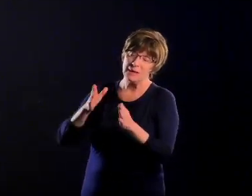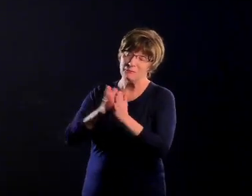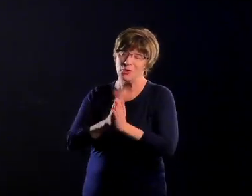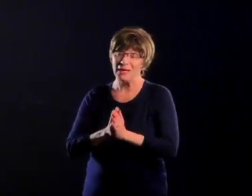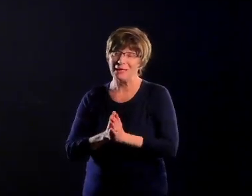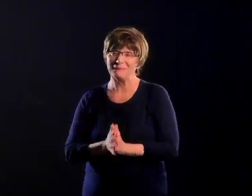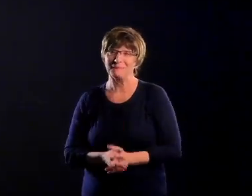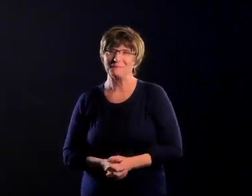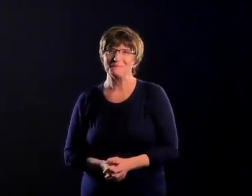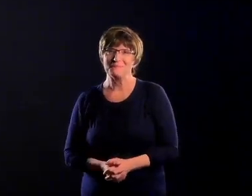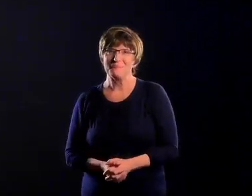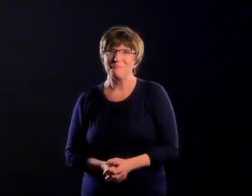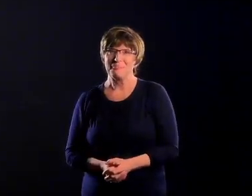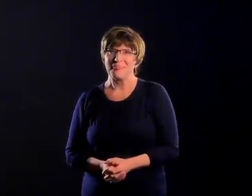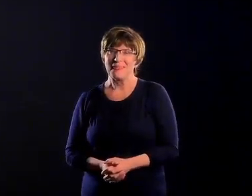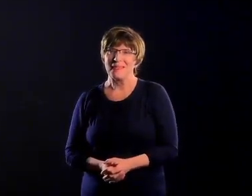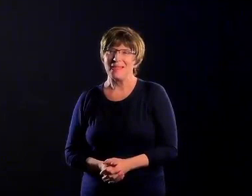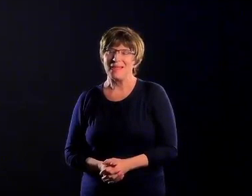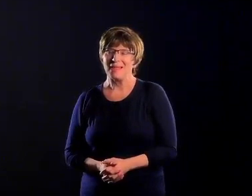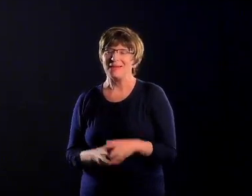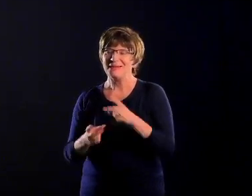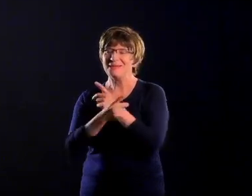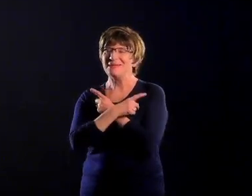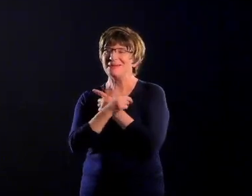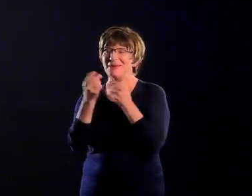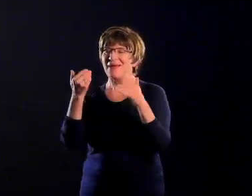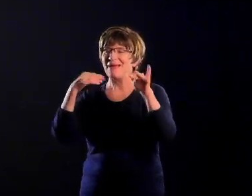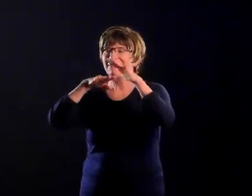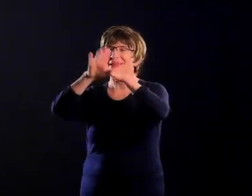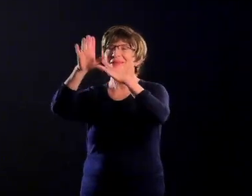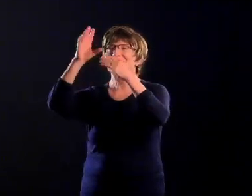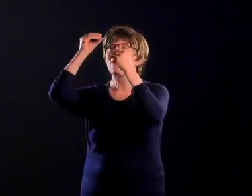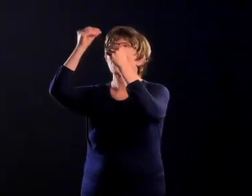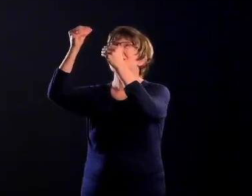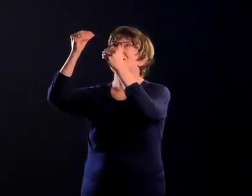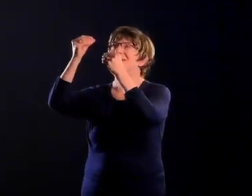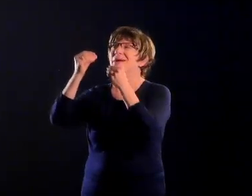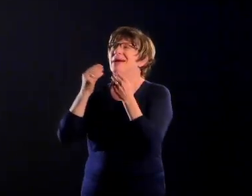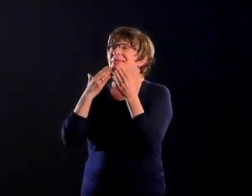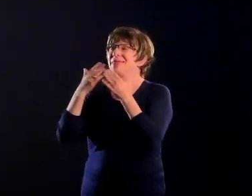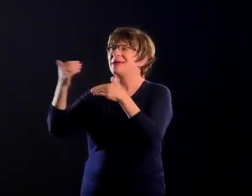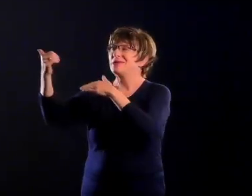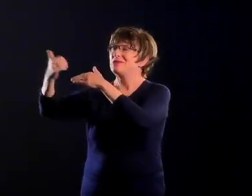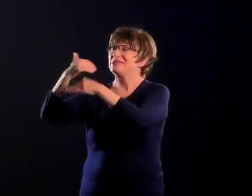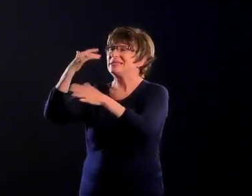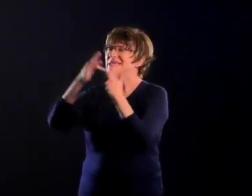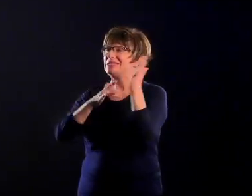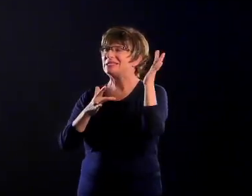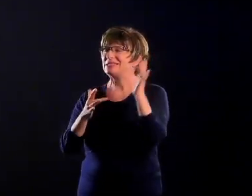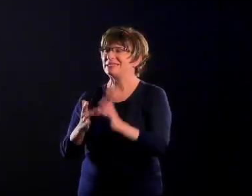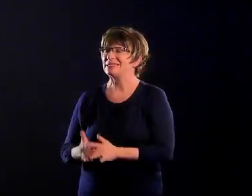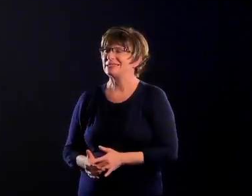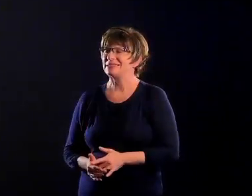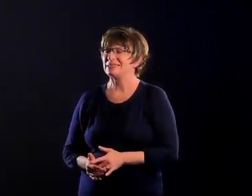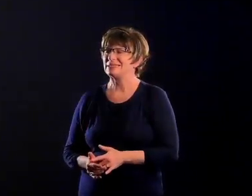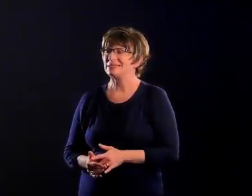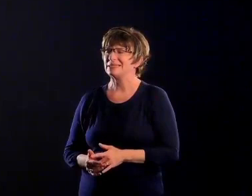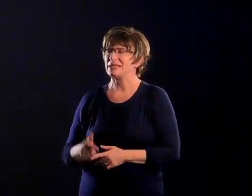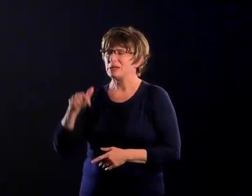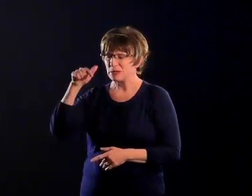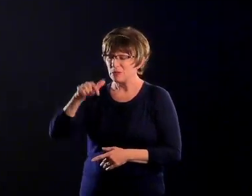Let's all do it together, shall we? Dear Heavenly Father, thank you for sending Jesus into this